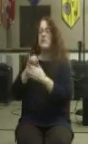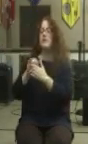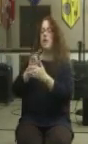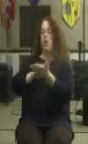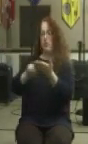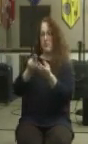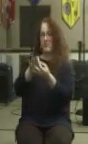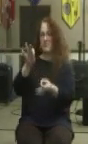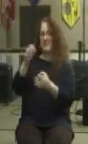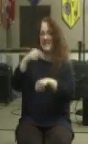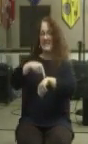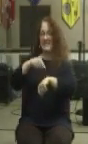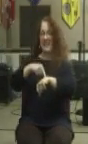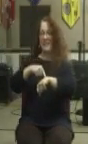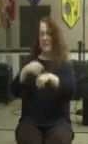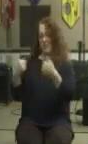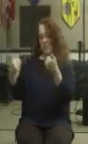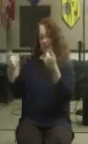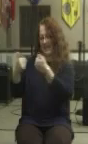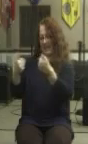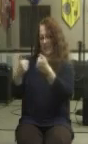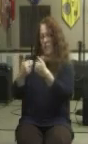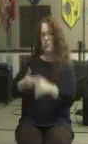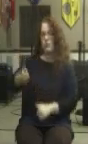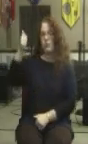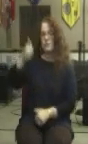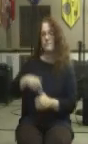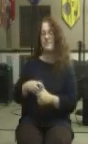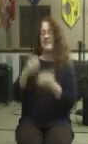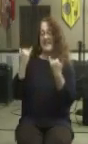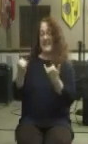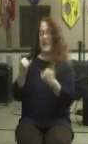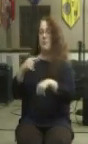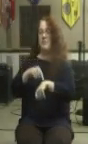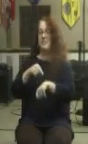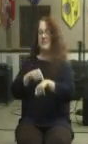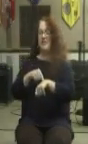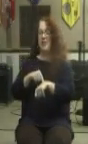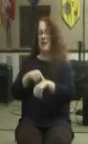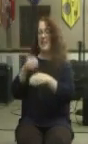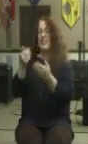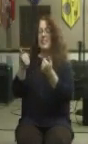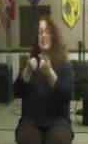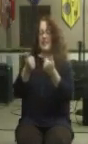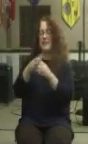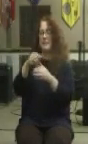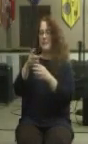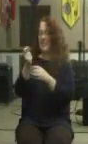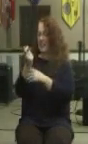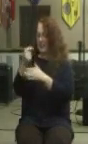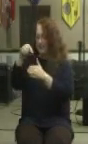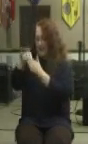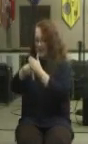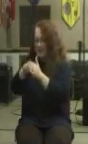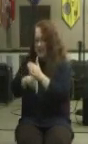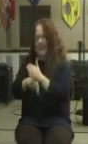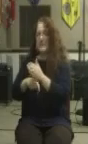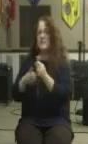to repentance is the same Holy Spirit that says, now it's time that we get closer. Now it's time that you get a little